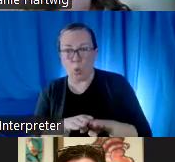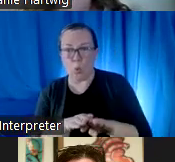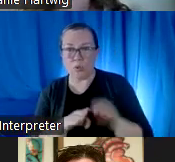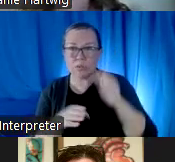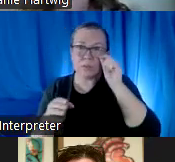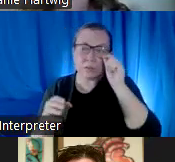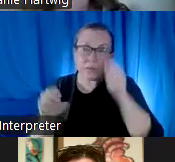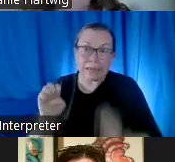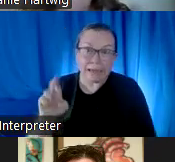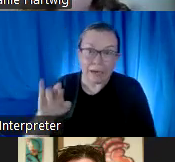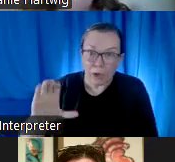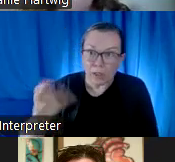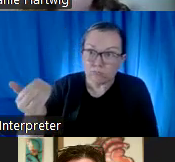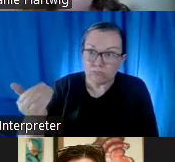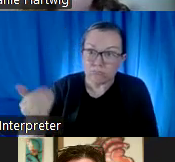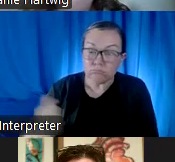Yes, Eric.